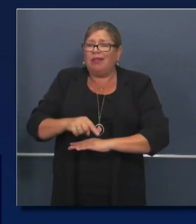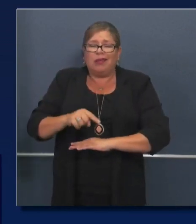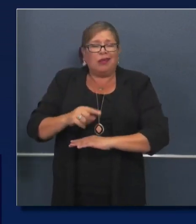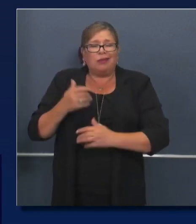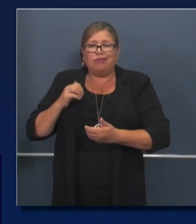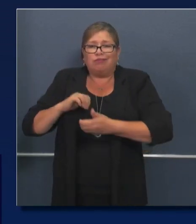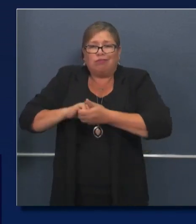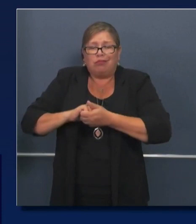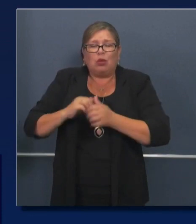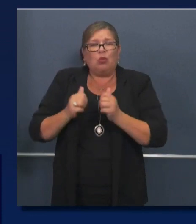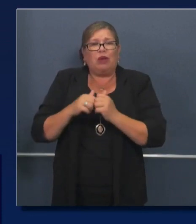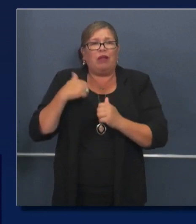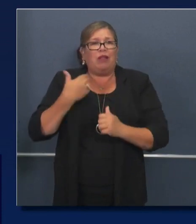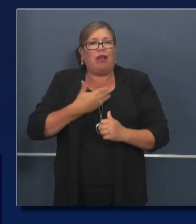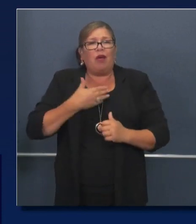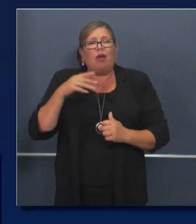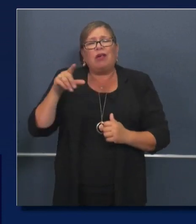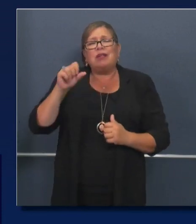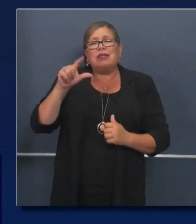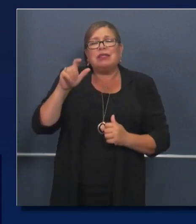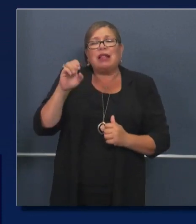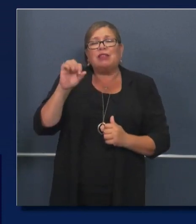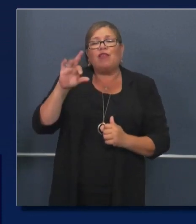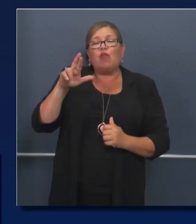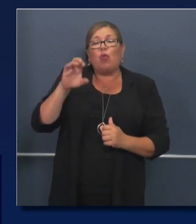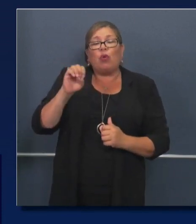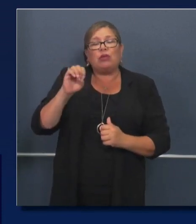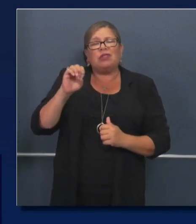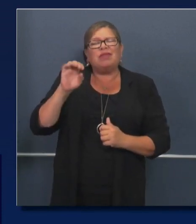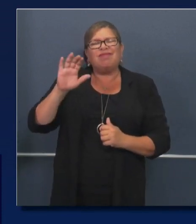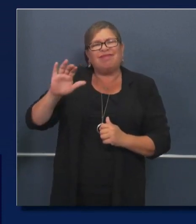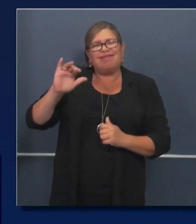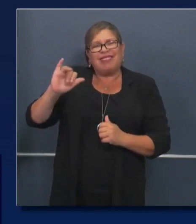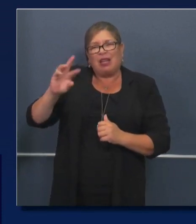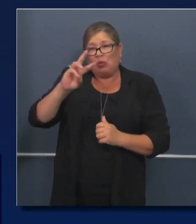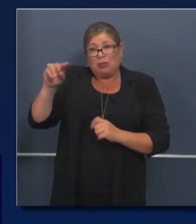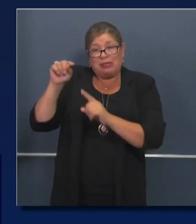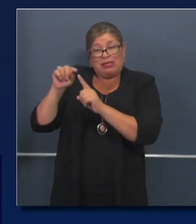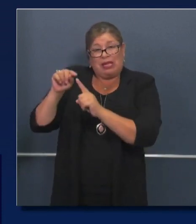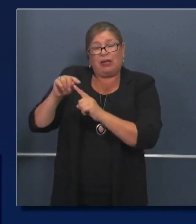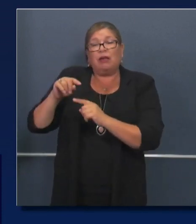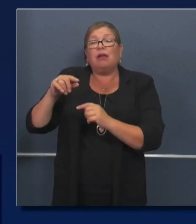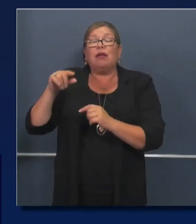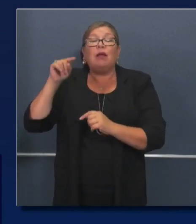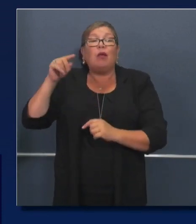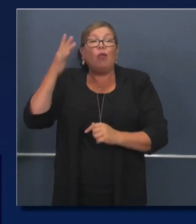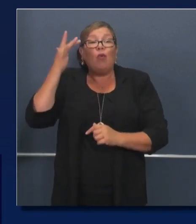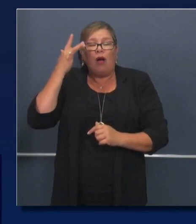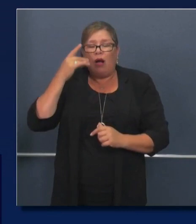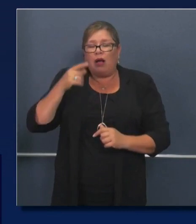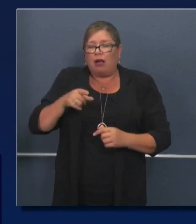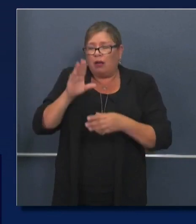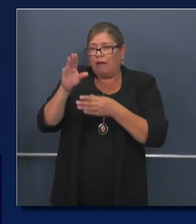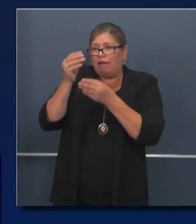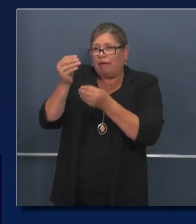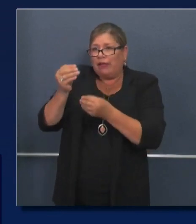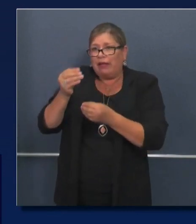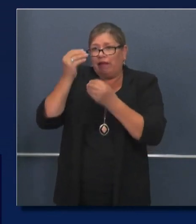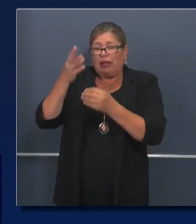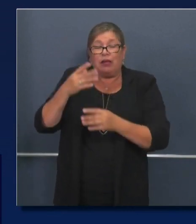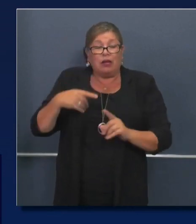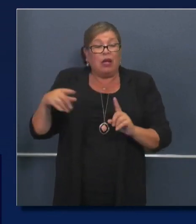Salesforce platform to be able to track where cases are showing up and making sure that